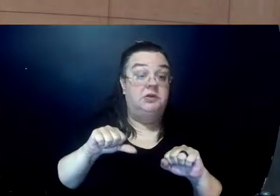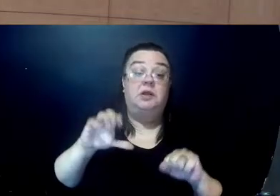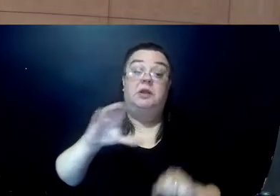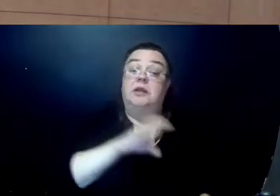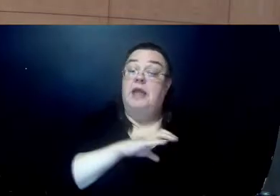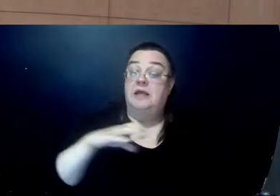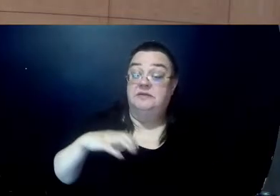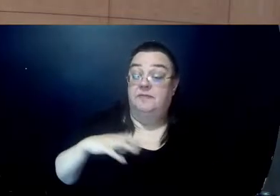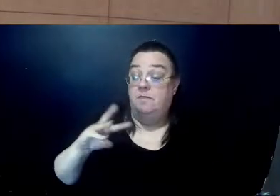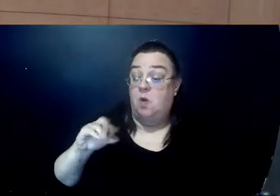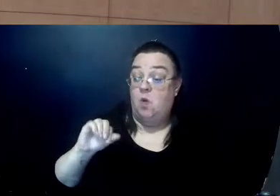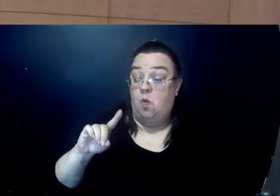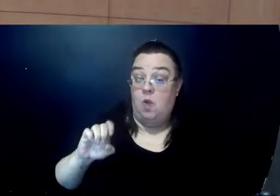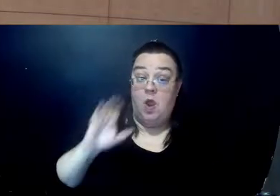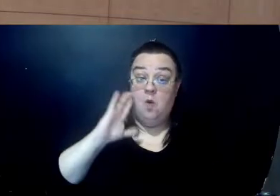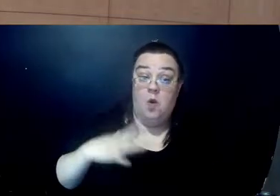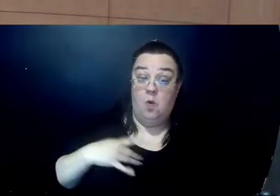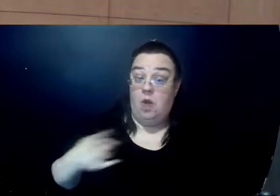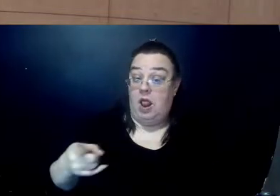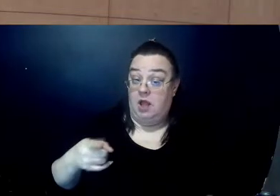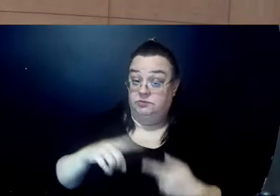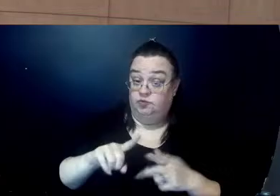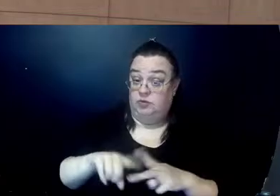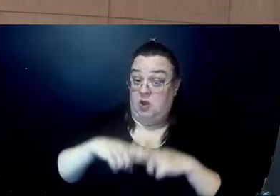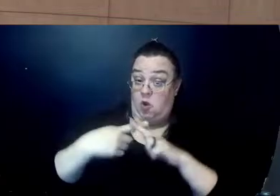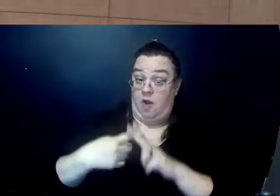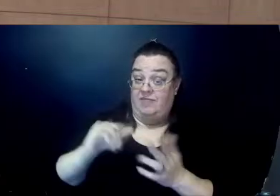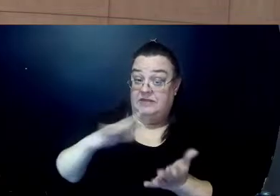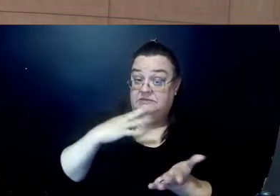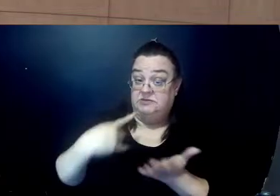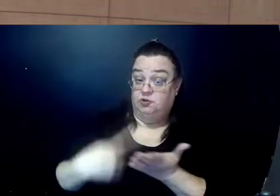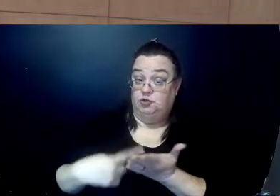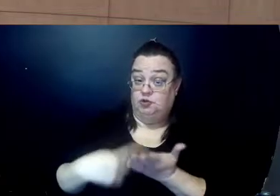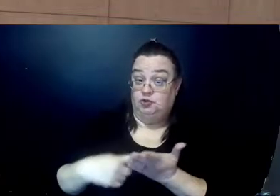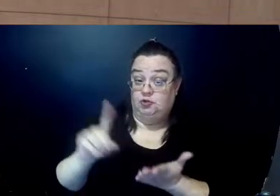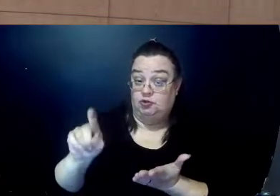Councilmember Wade, would you like to kick off the discussion?